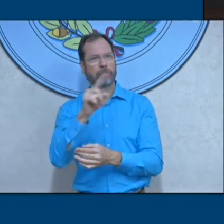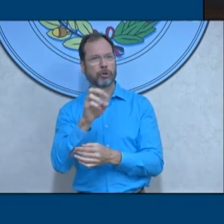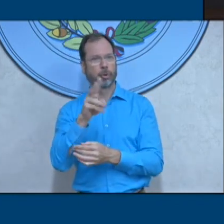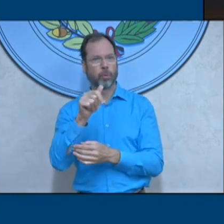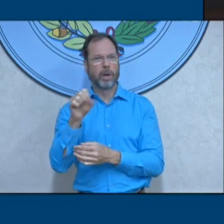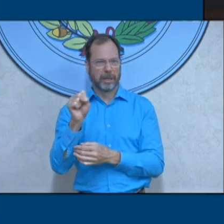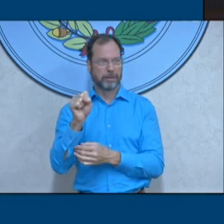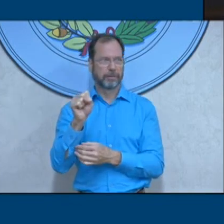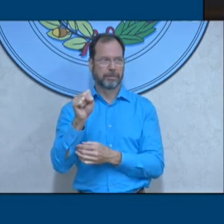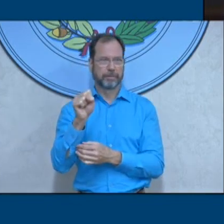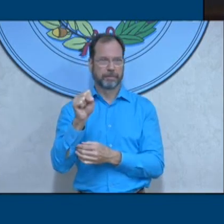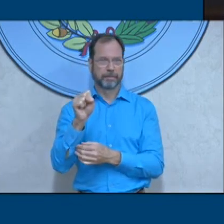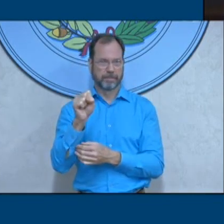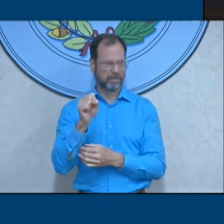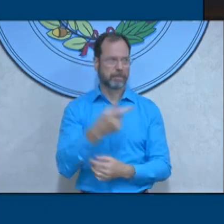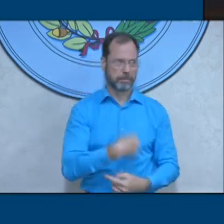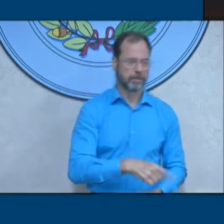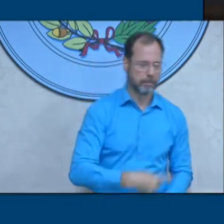John Zerwas.